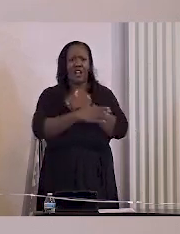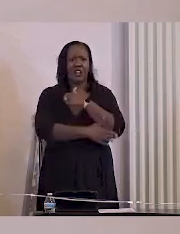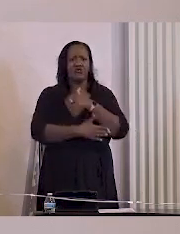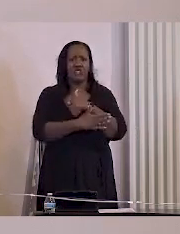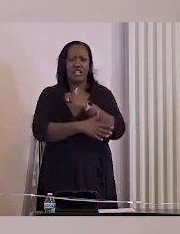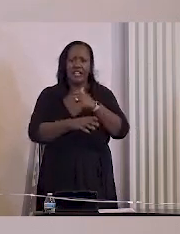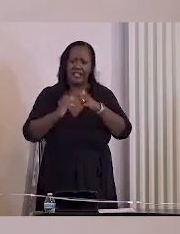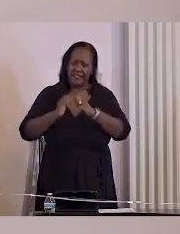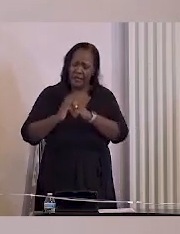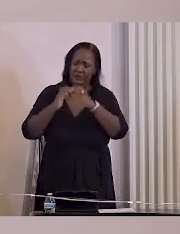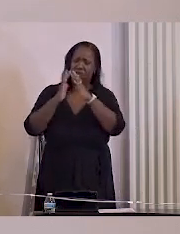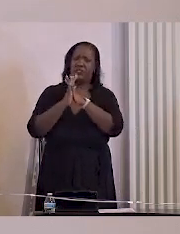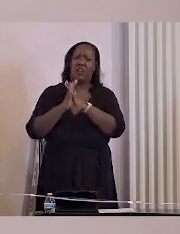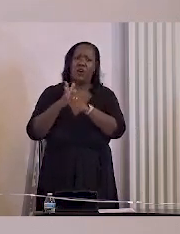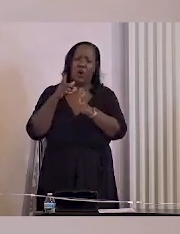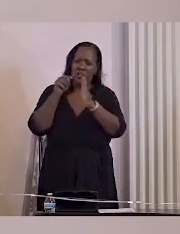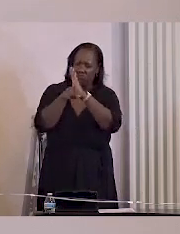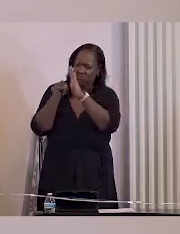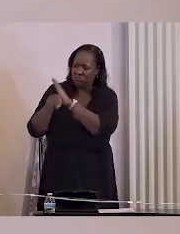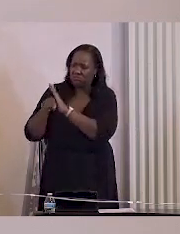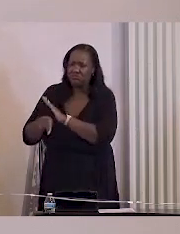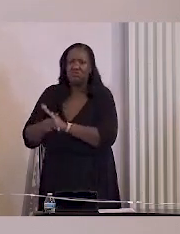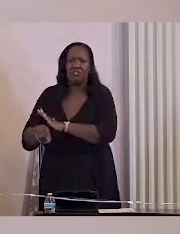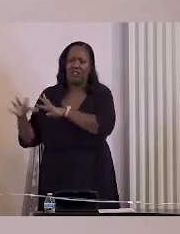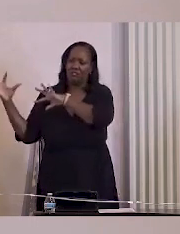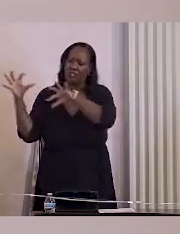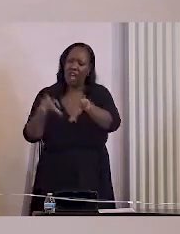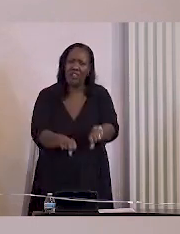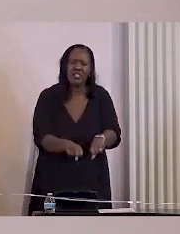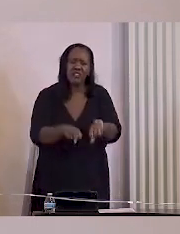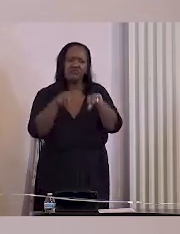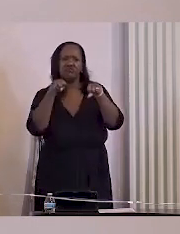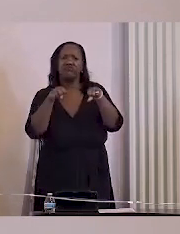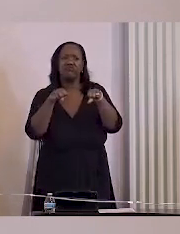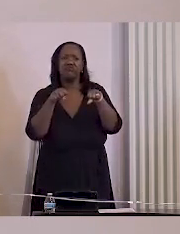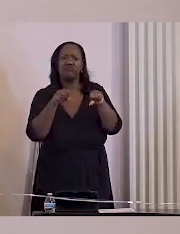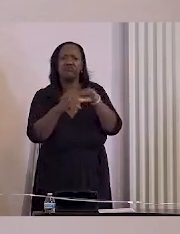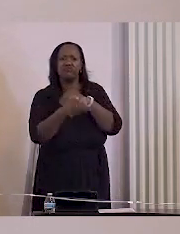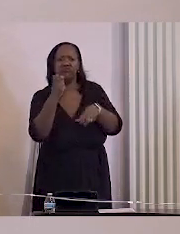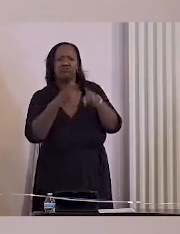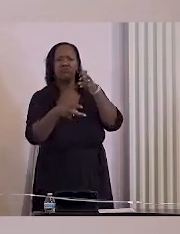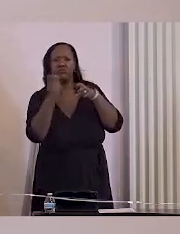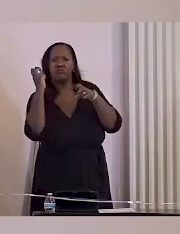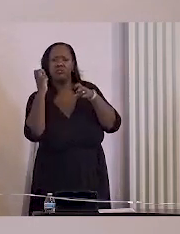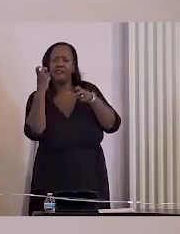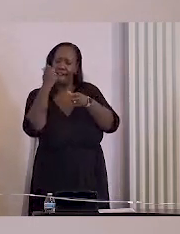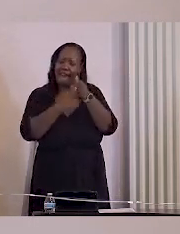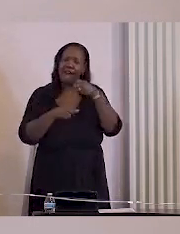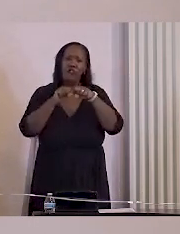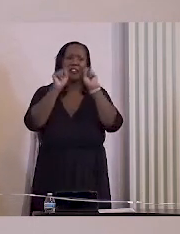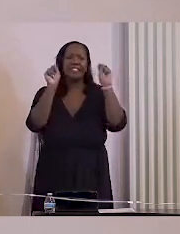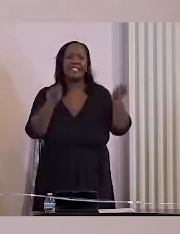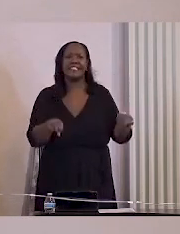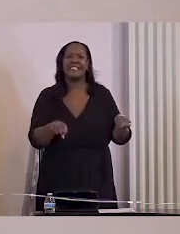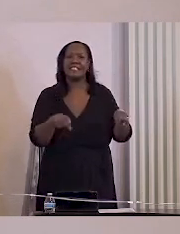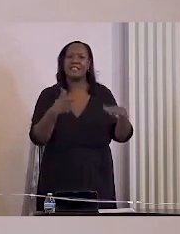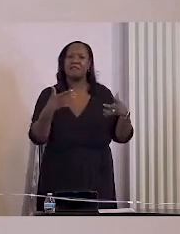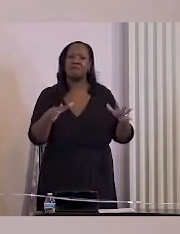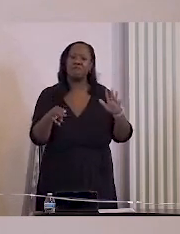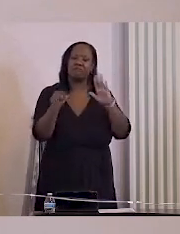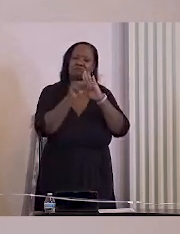on genocide and subjugation and colonization. Every system poisoned by